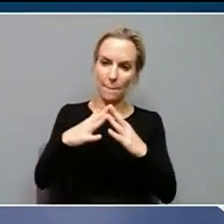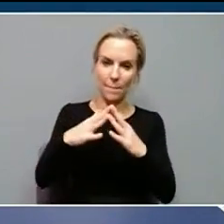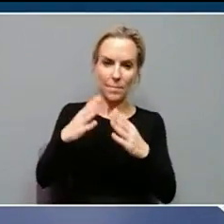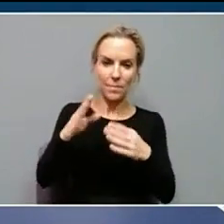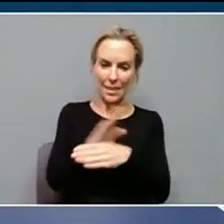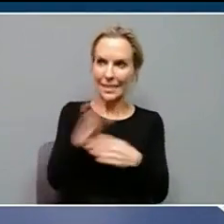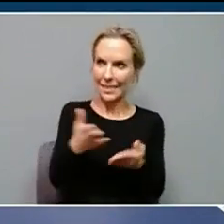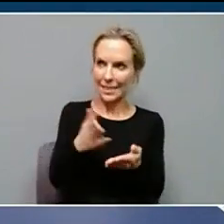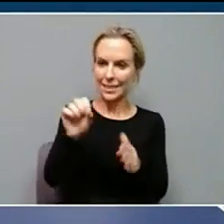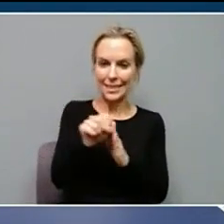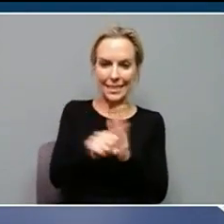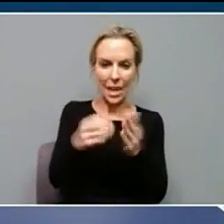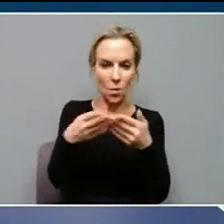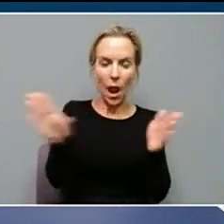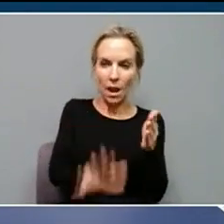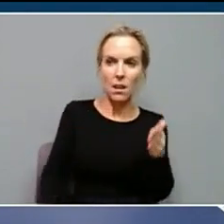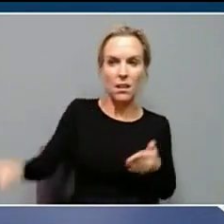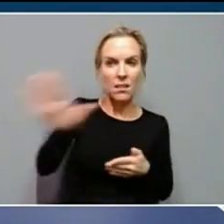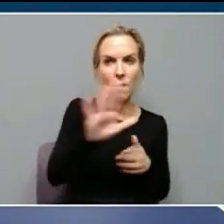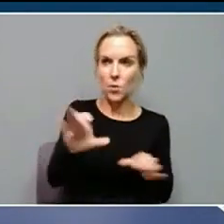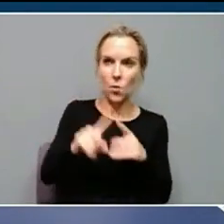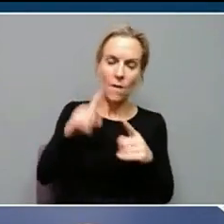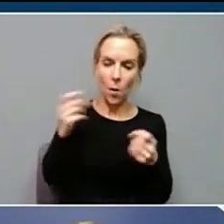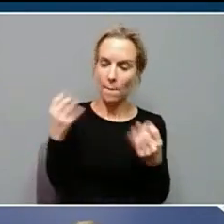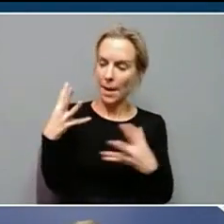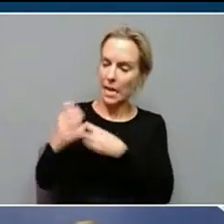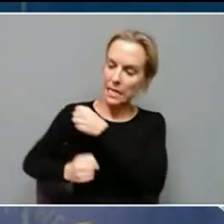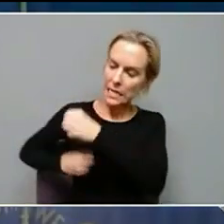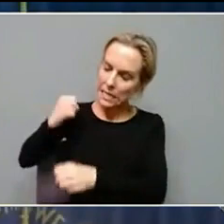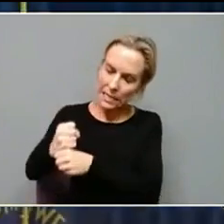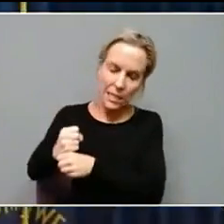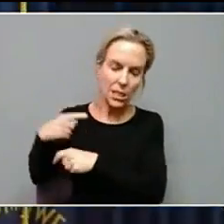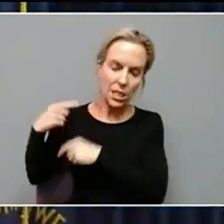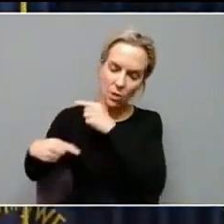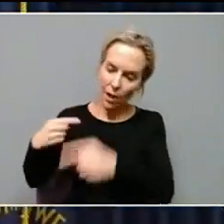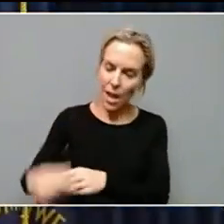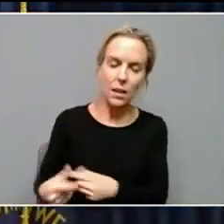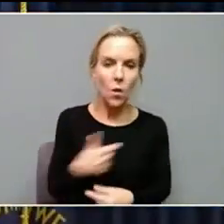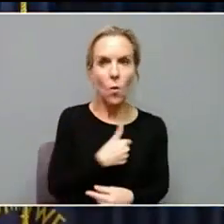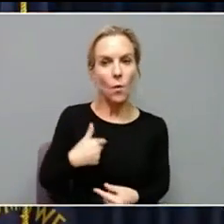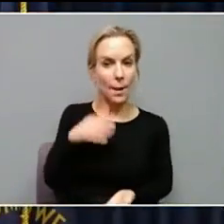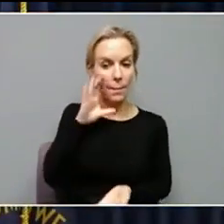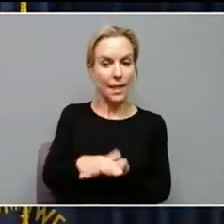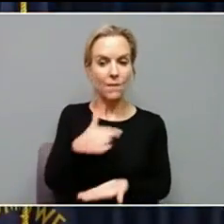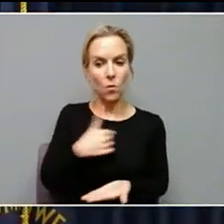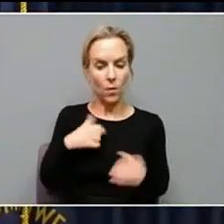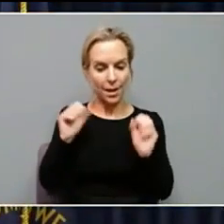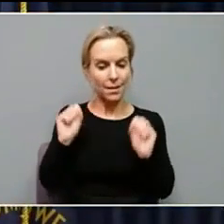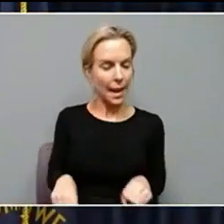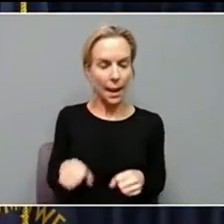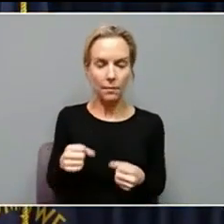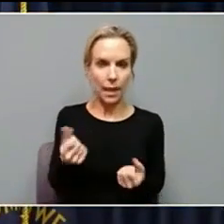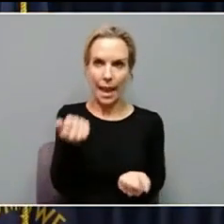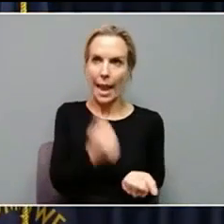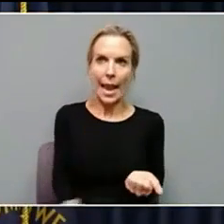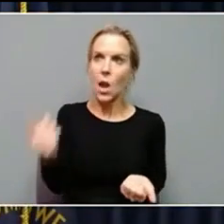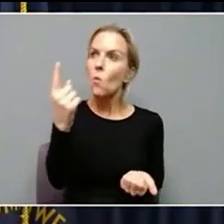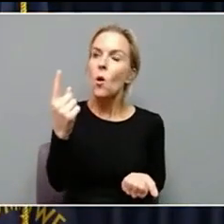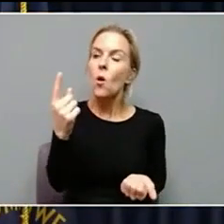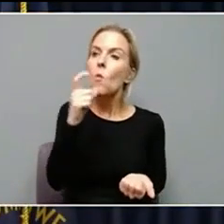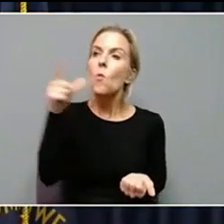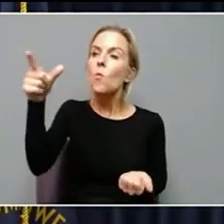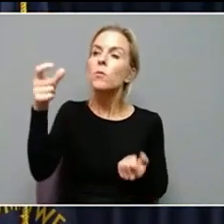for generation after generation. We believe that we can make anybody out there in the automotive